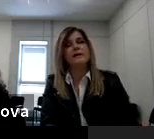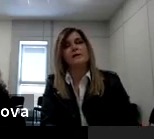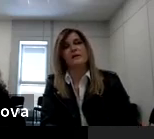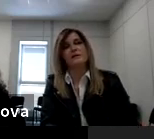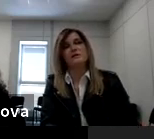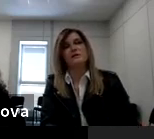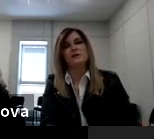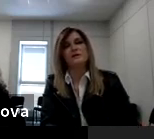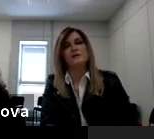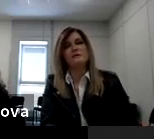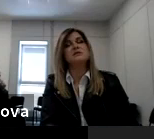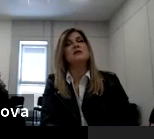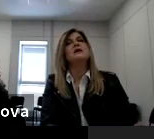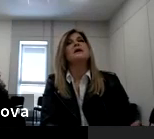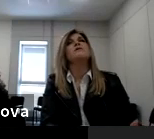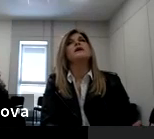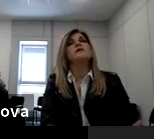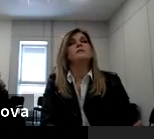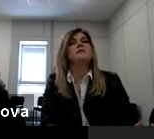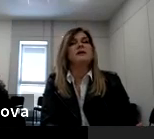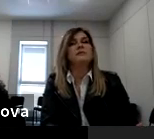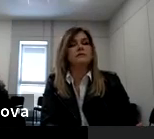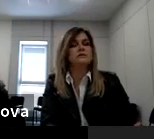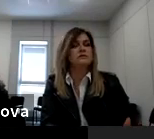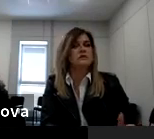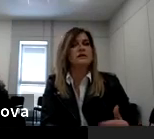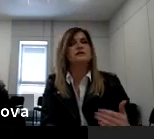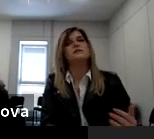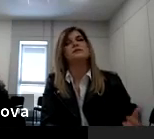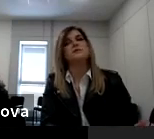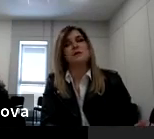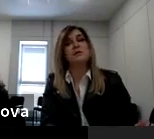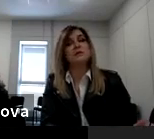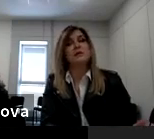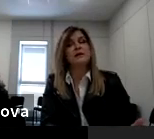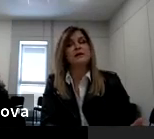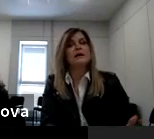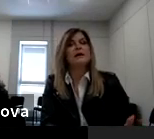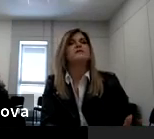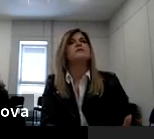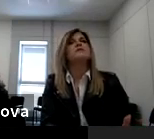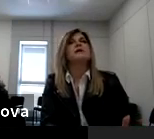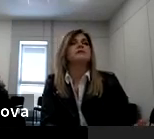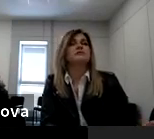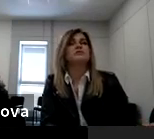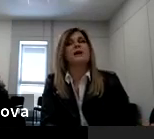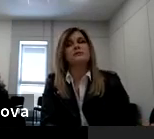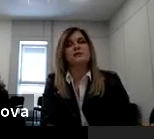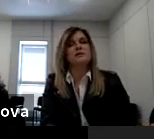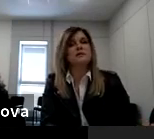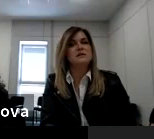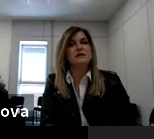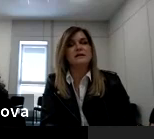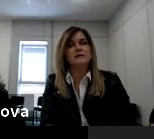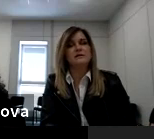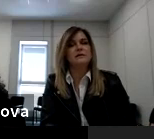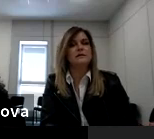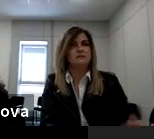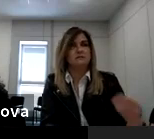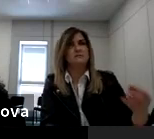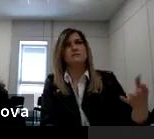or any other additional accessories. We will be able to send it to you separately and you will be able to mount it